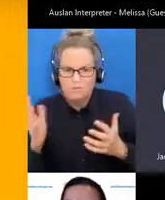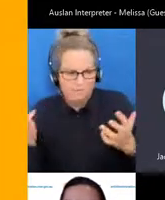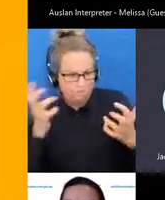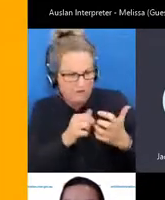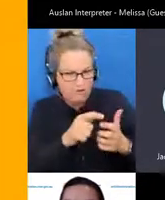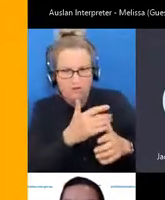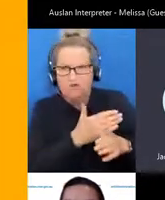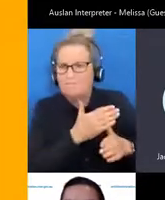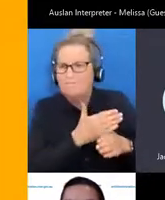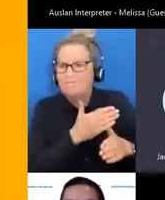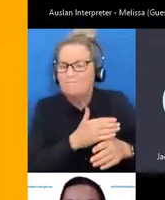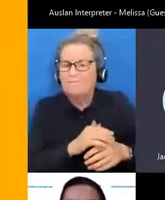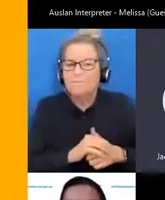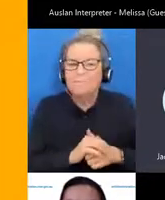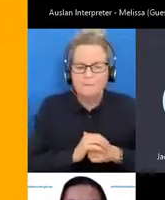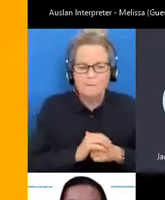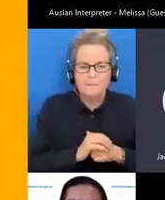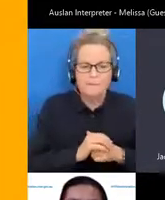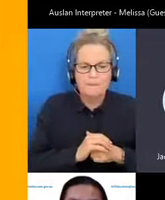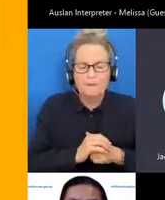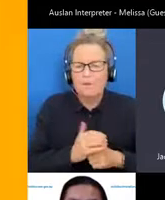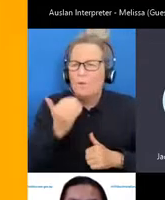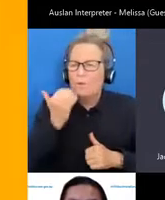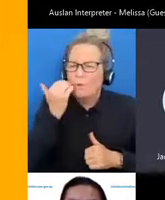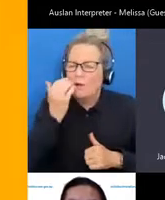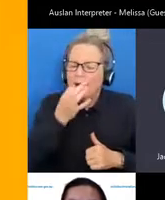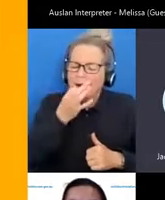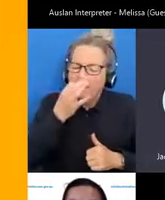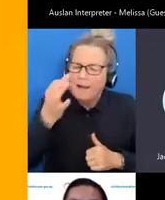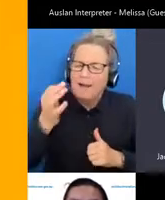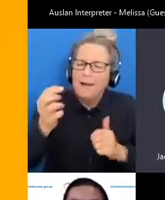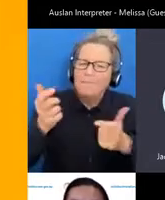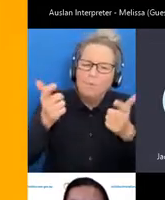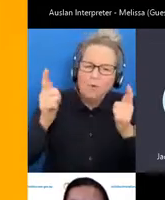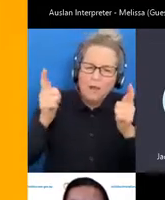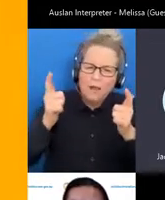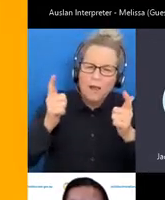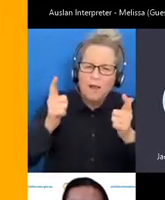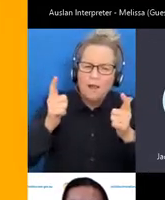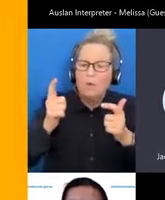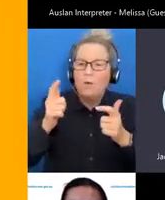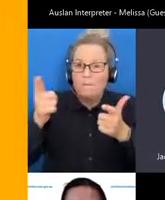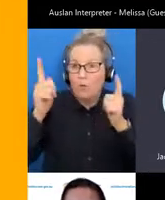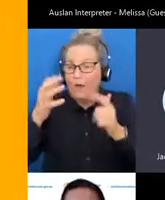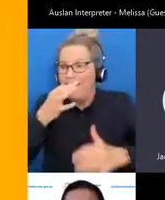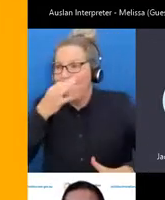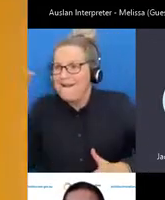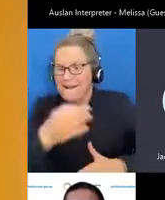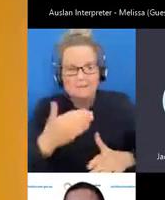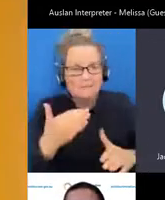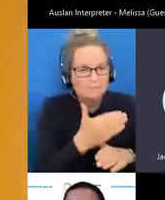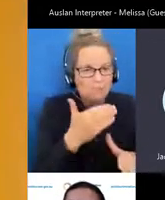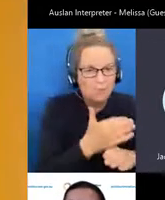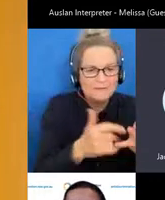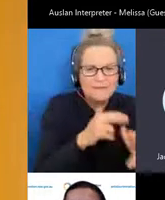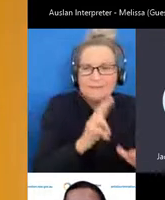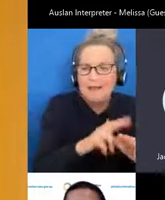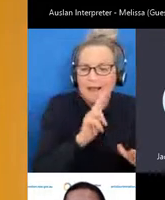role. Always ask your employees questions about them. Don't be afraid to ask anything.